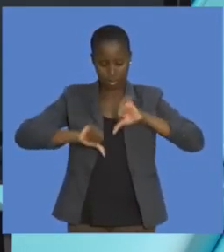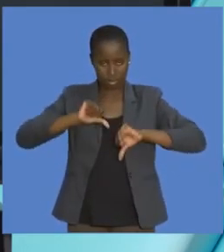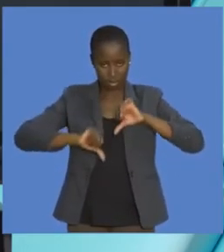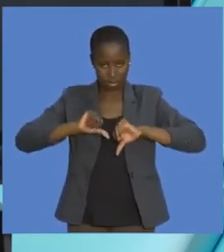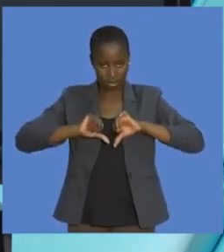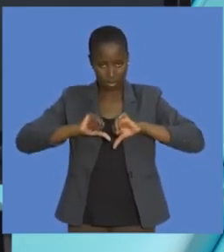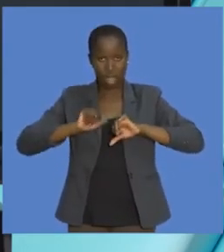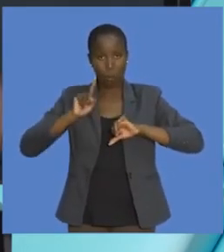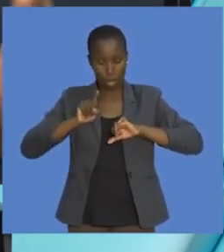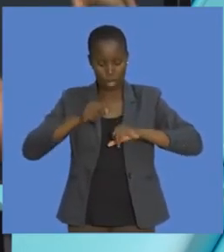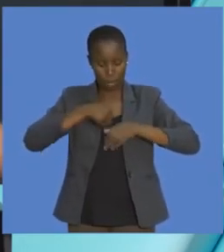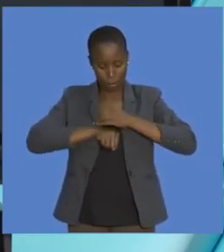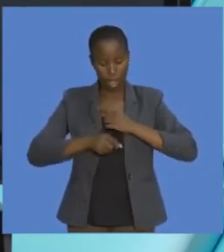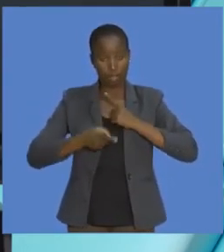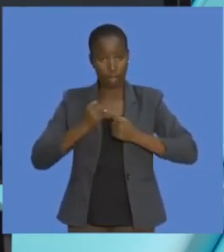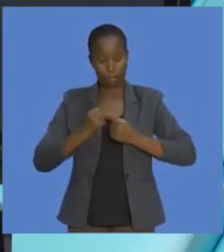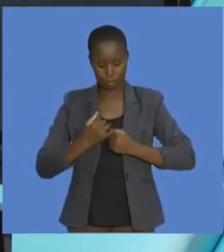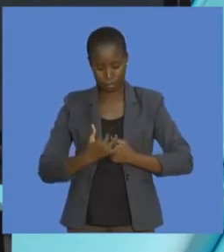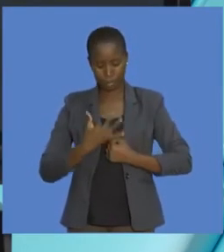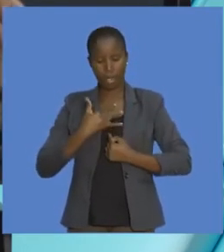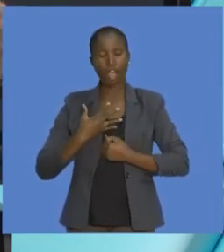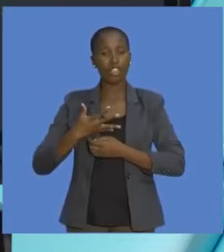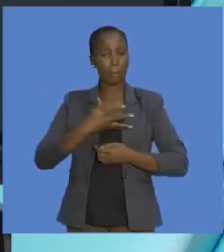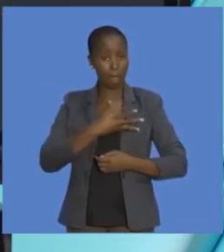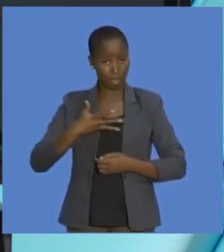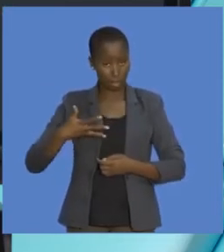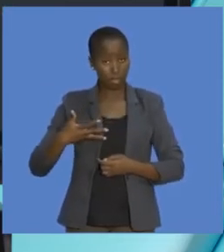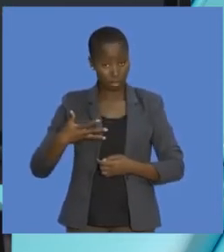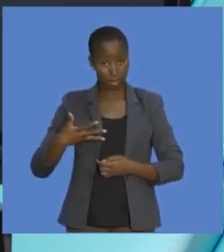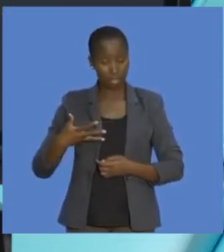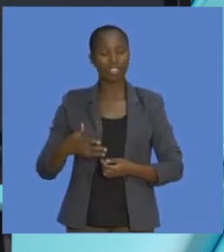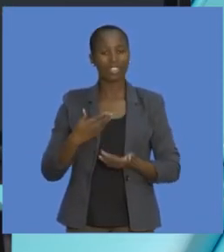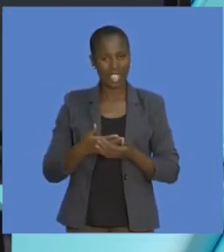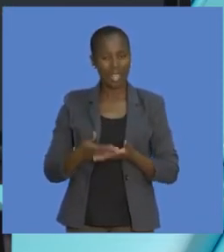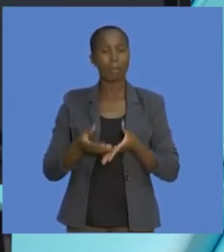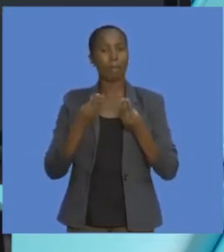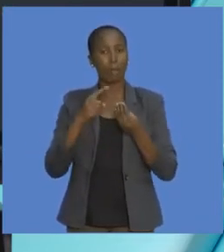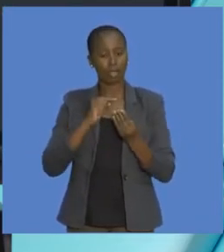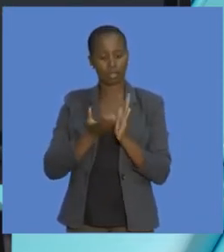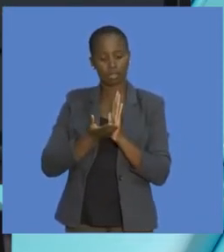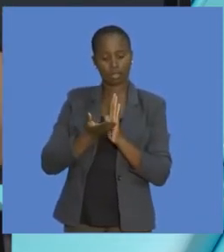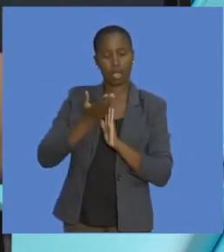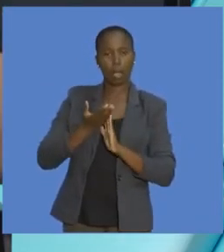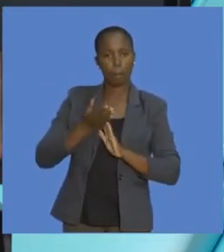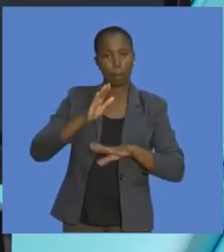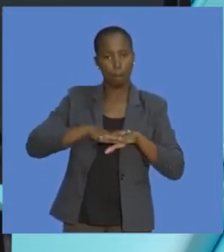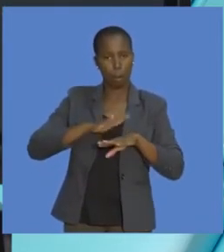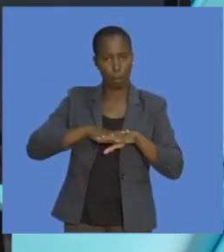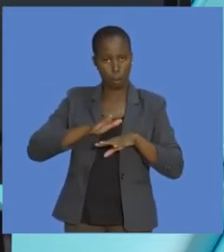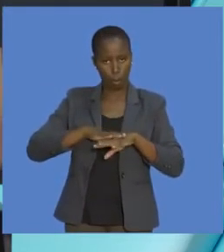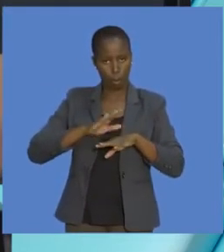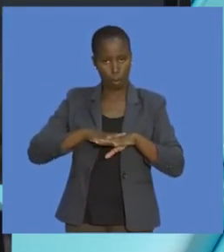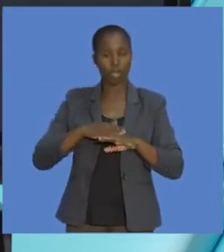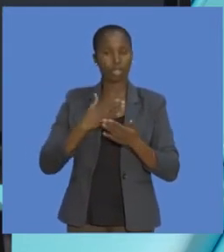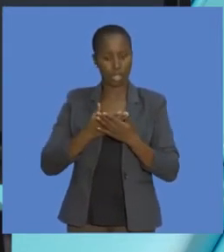process of childbirth. So there's a positive stimulation increasing the effect of a certain hormone to bring